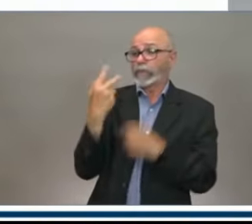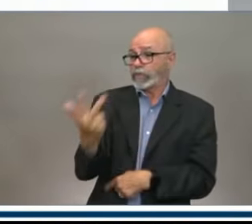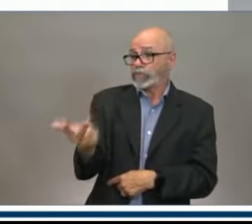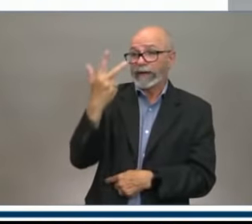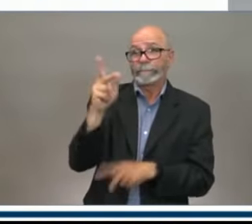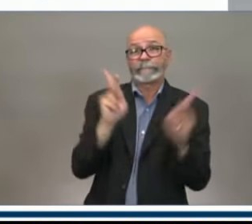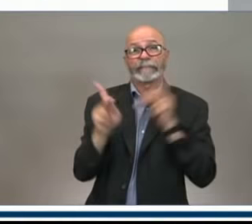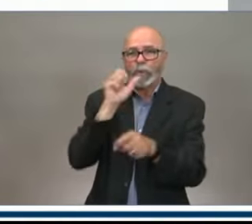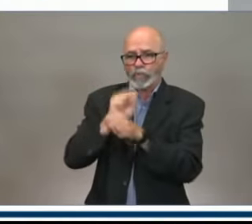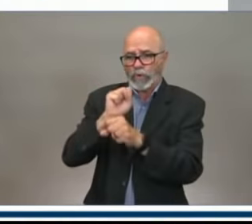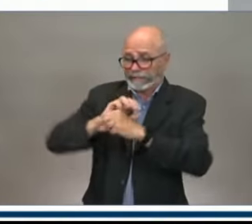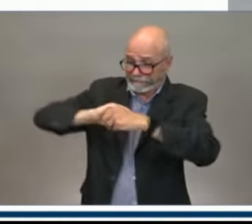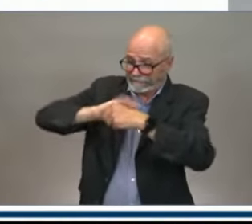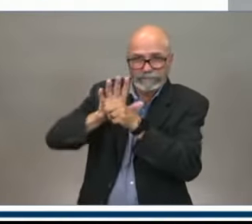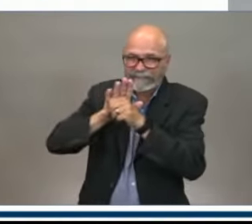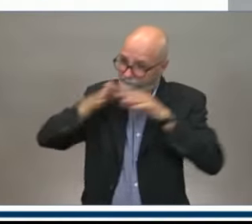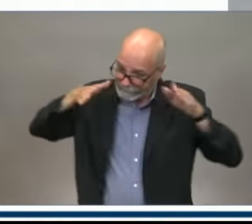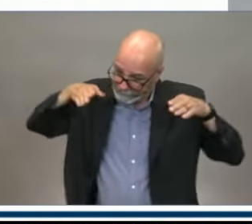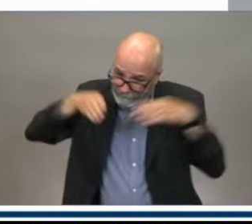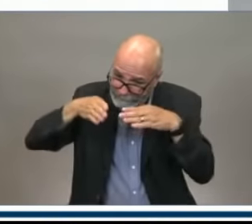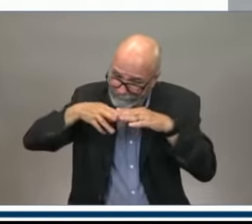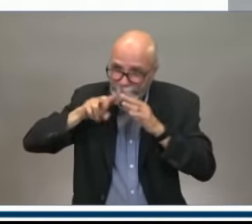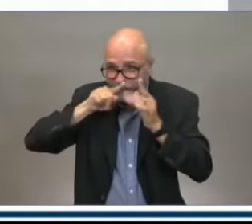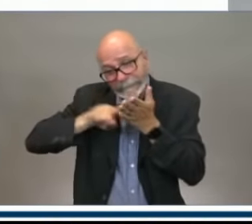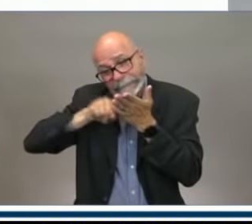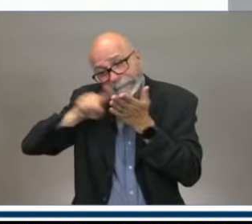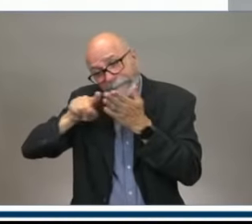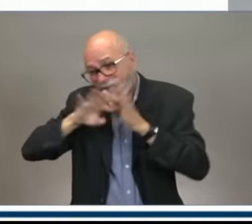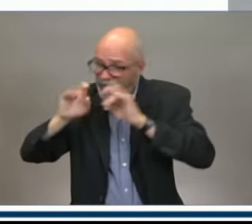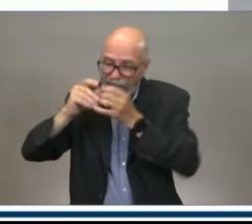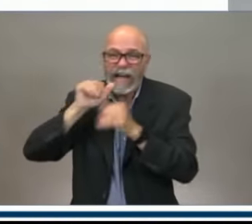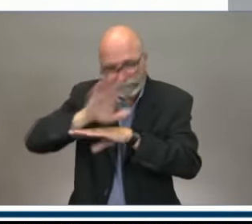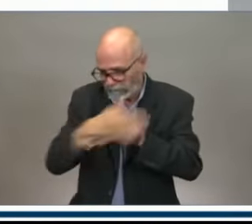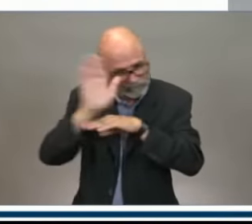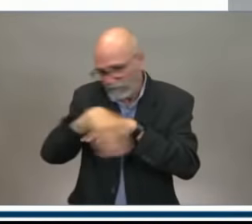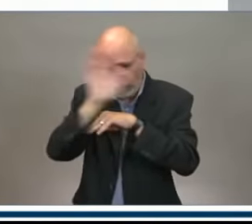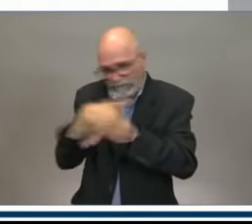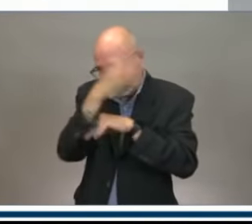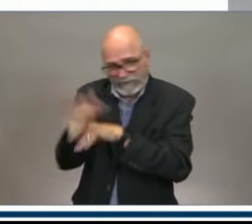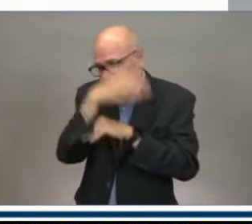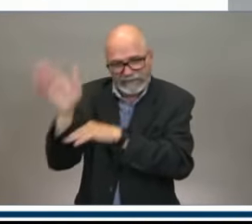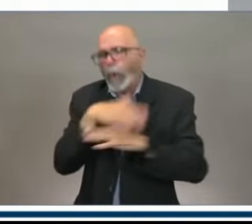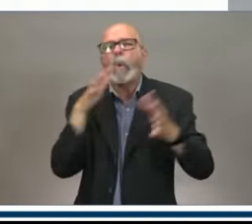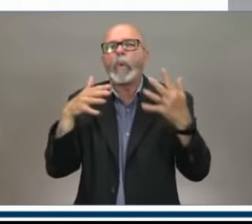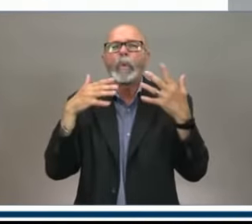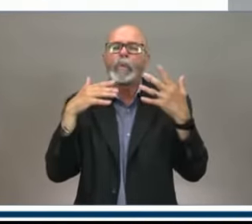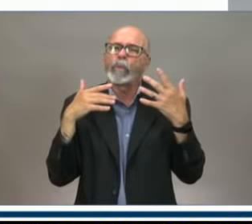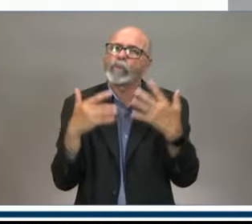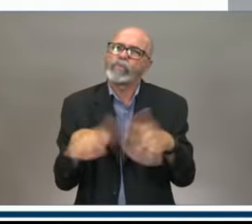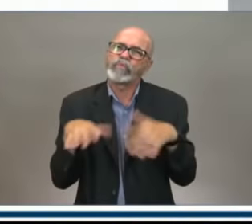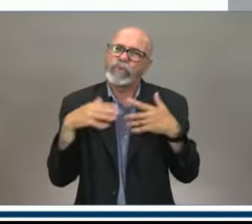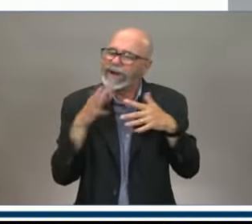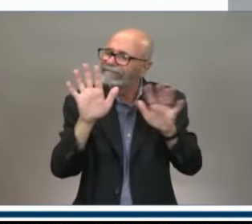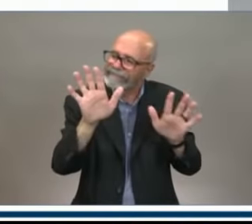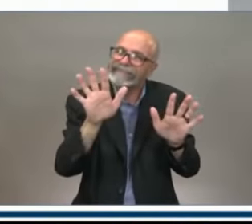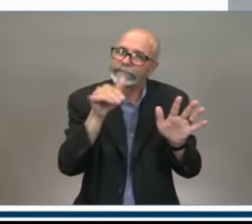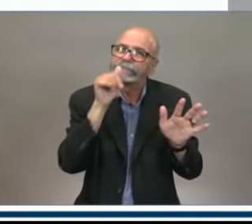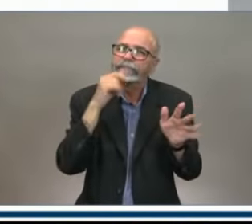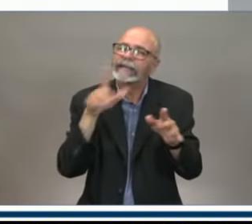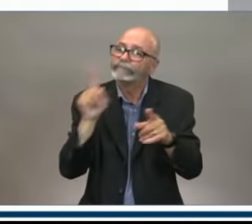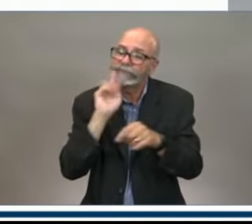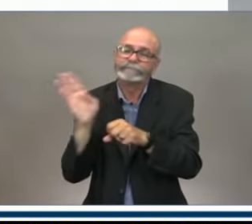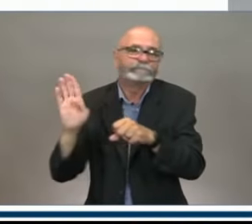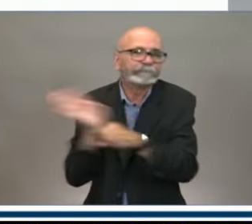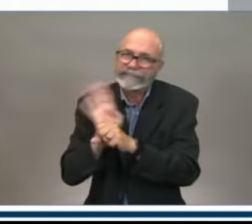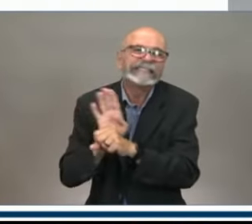epidemiology. So I think we have to have some reasonable expectations of the time frame that they've